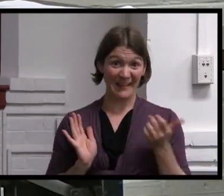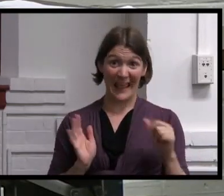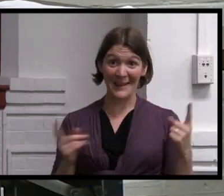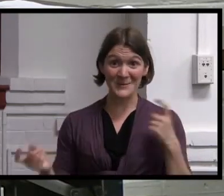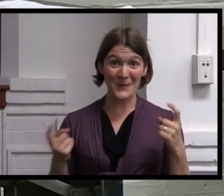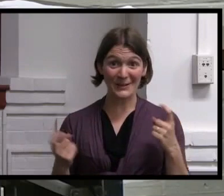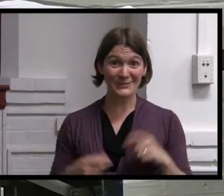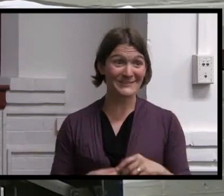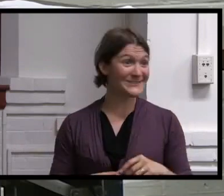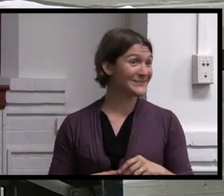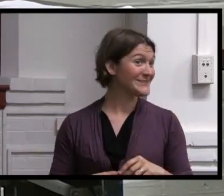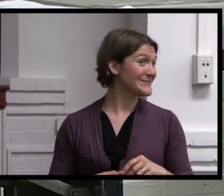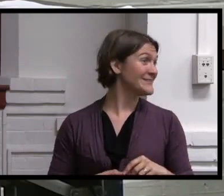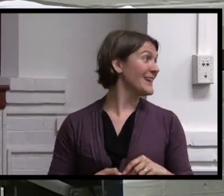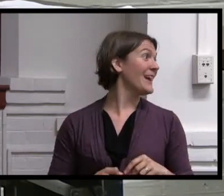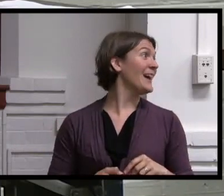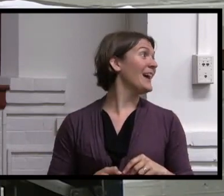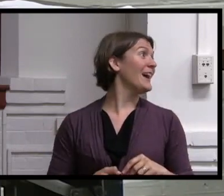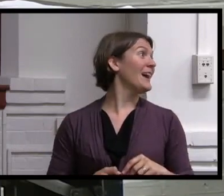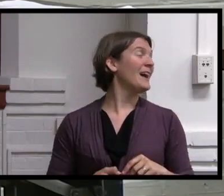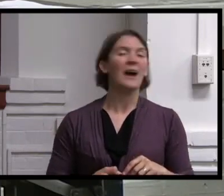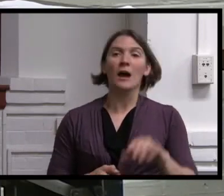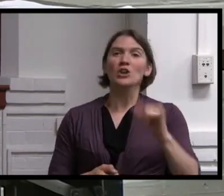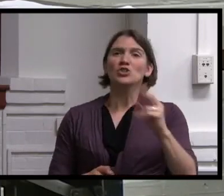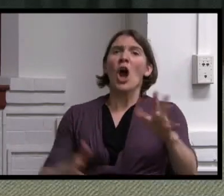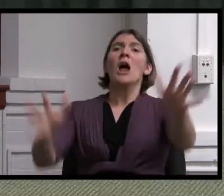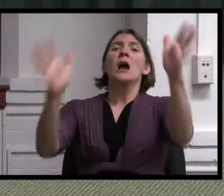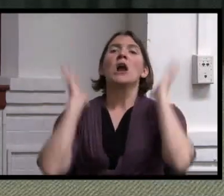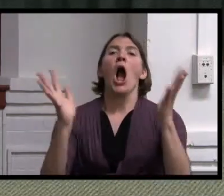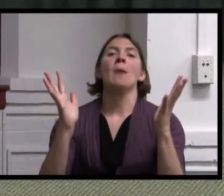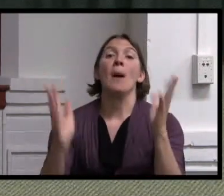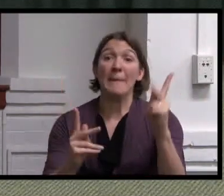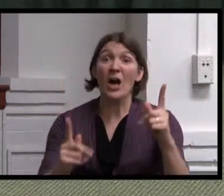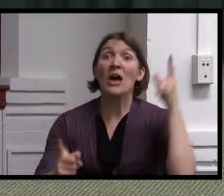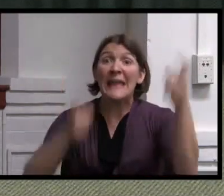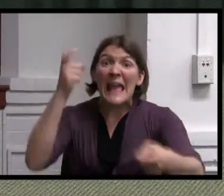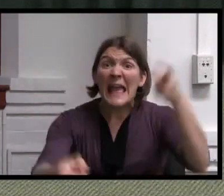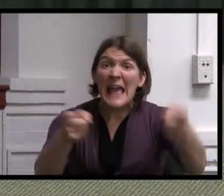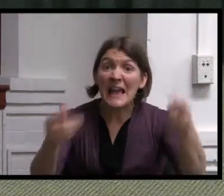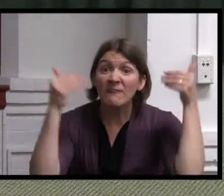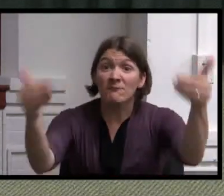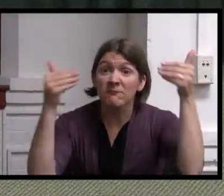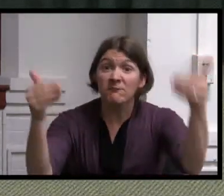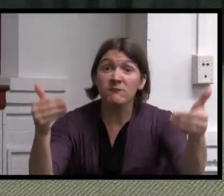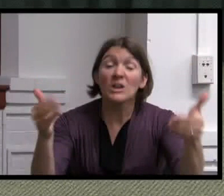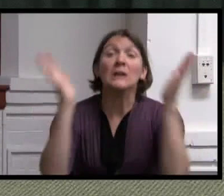any questions. For the love of God, folks, contribute to this.